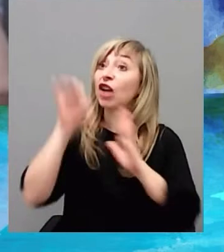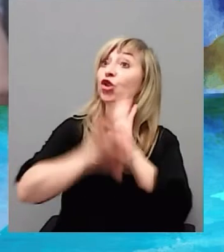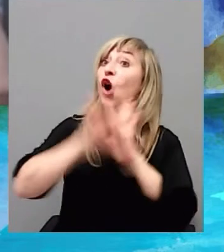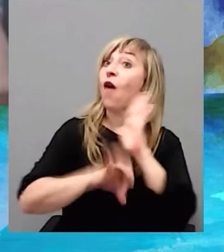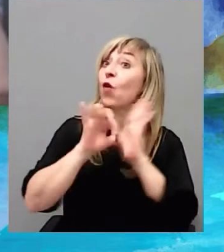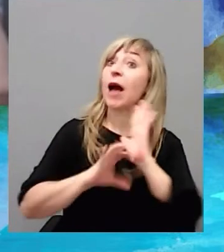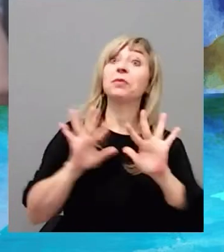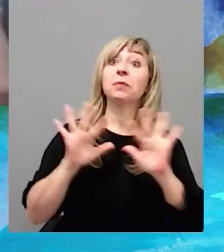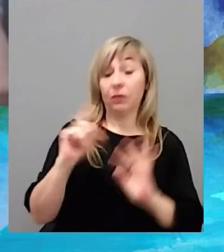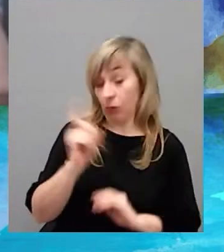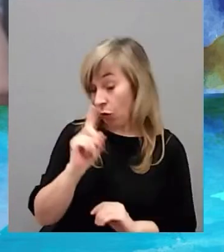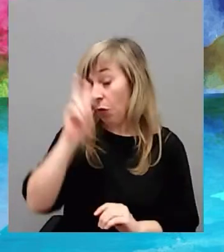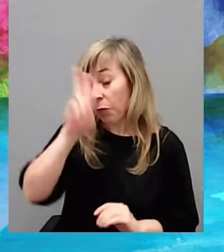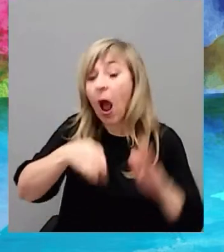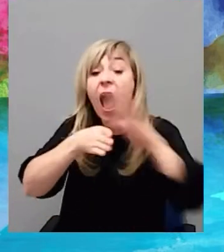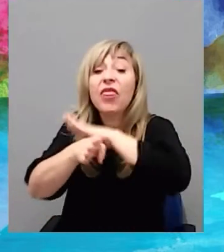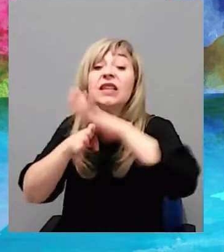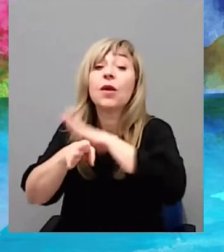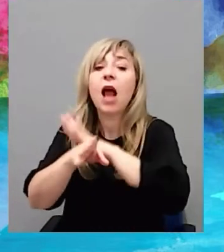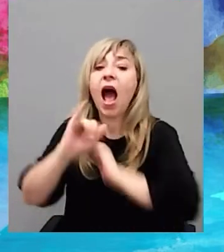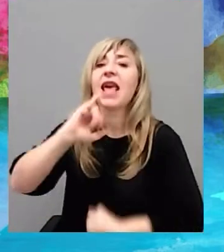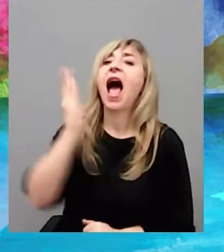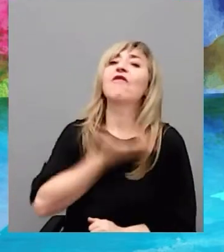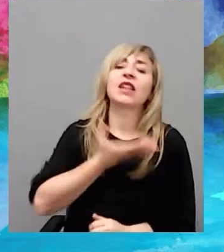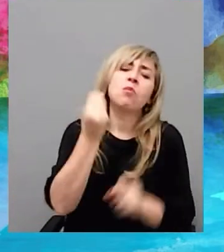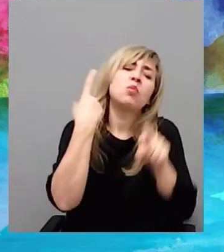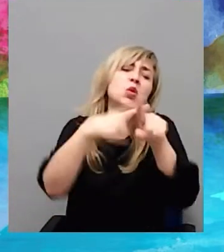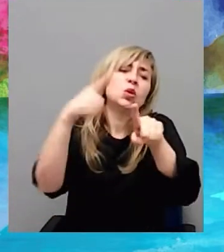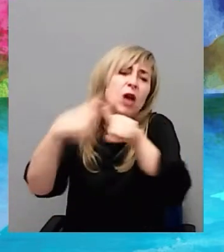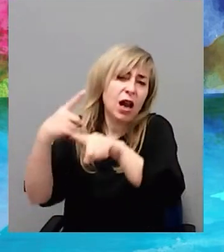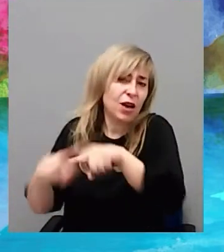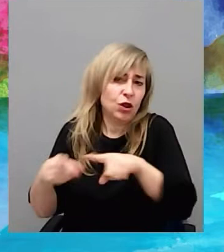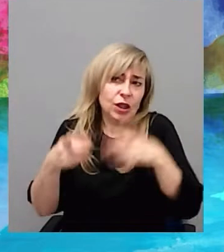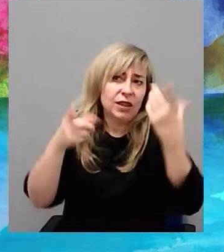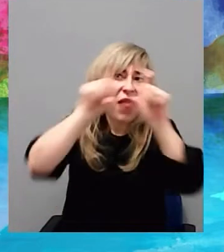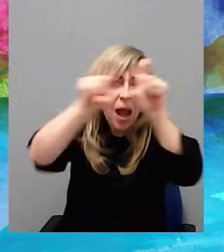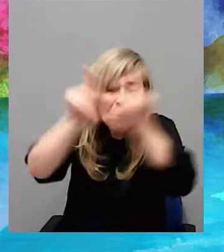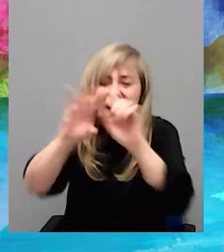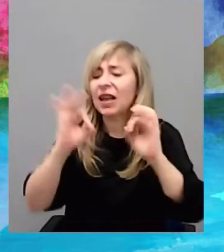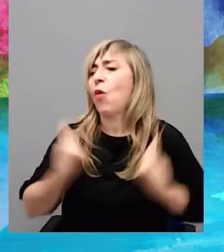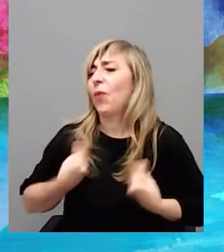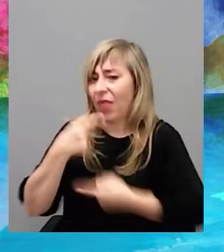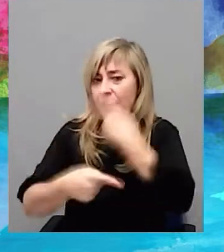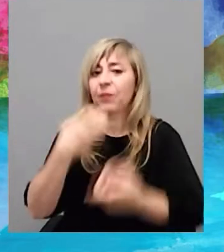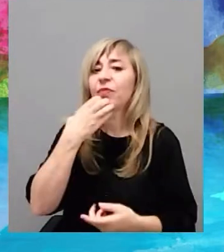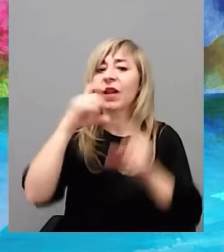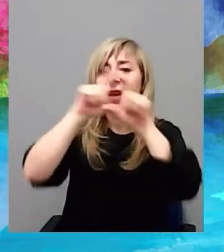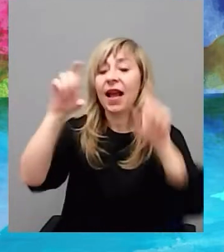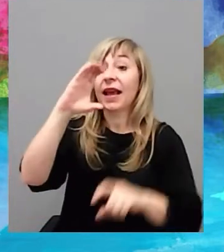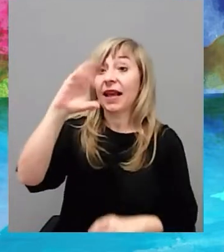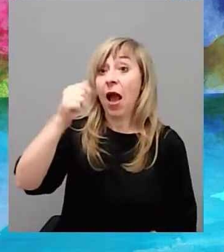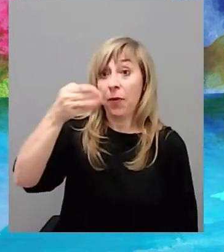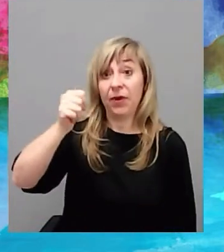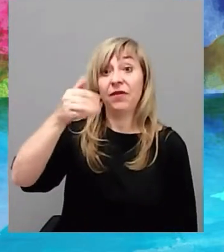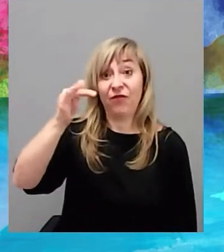accessibility affects many different aspects of a company, of people's lives. And in Cabify,